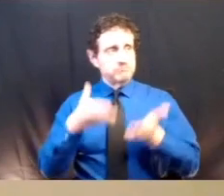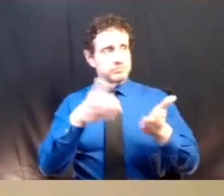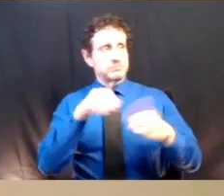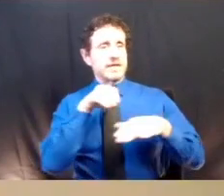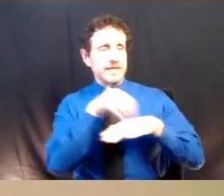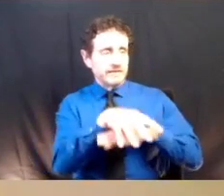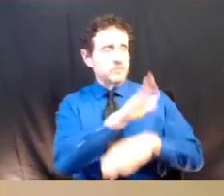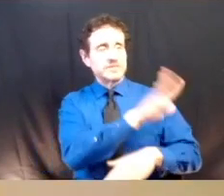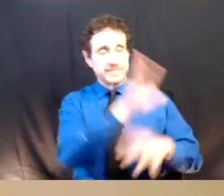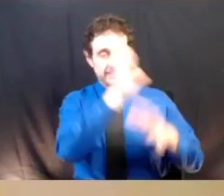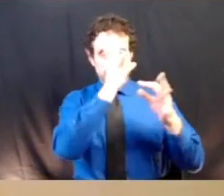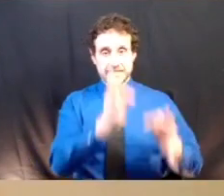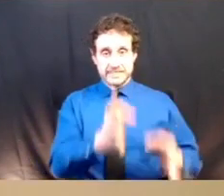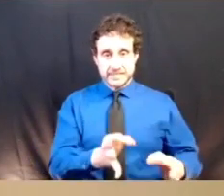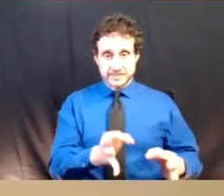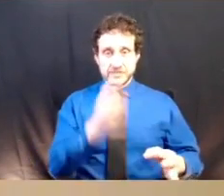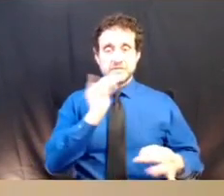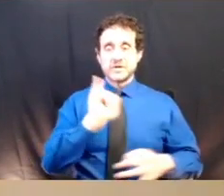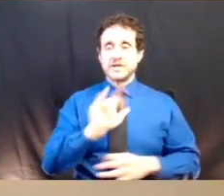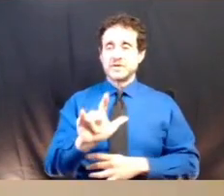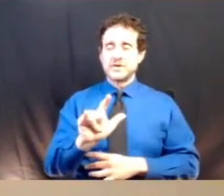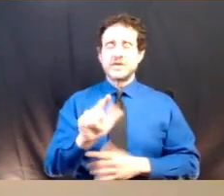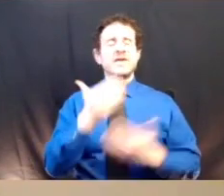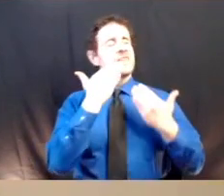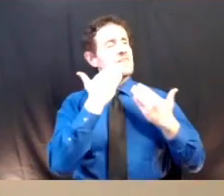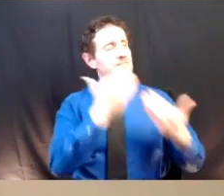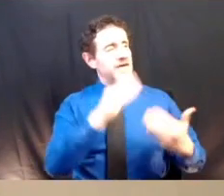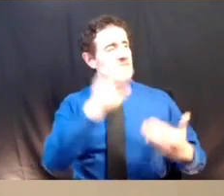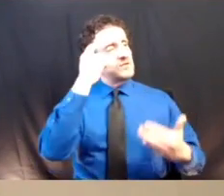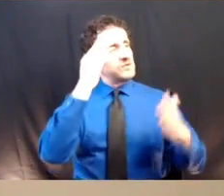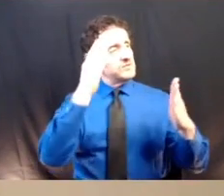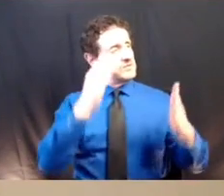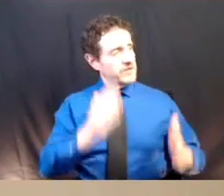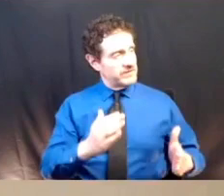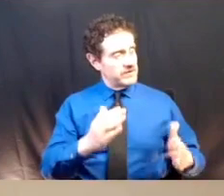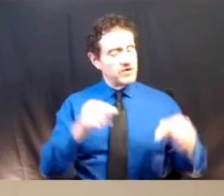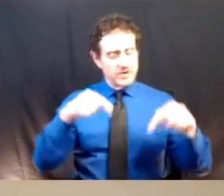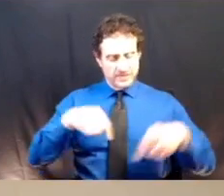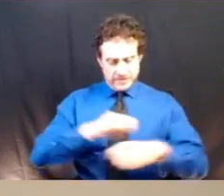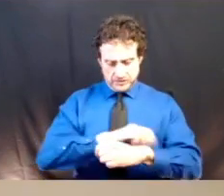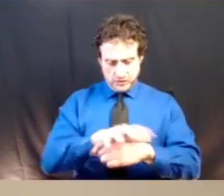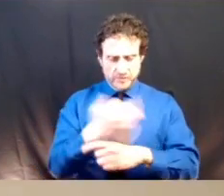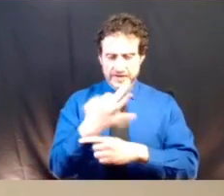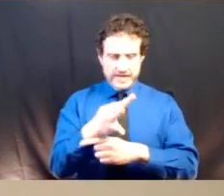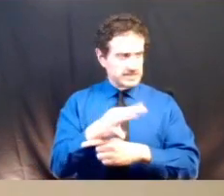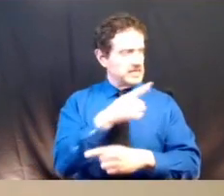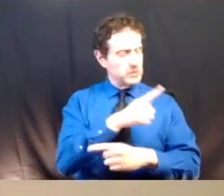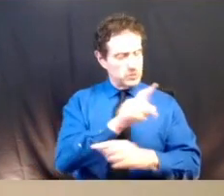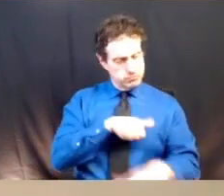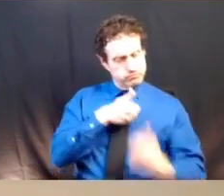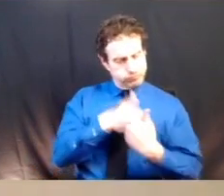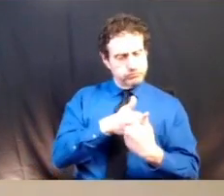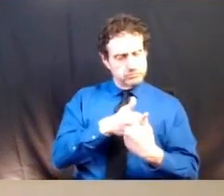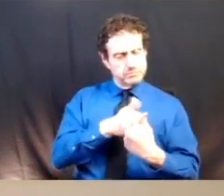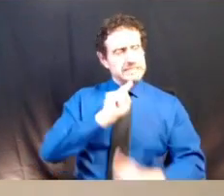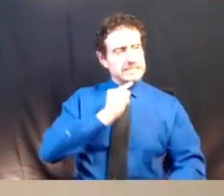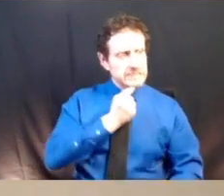him for taking this virus seriously and for attacking this virus early.